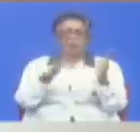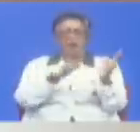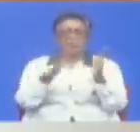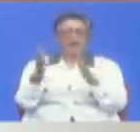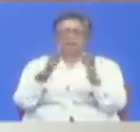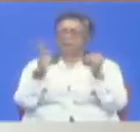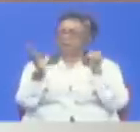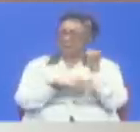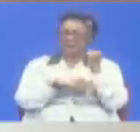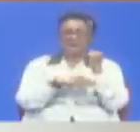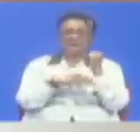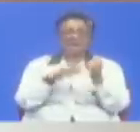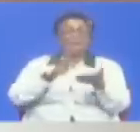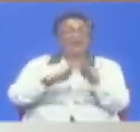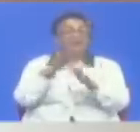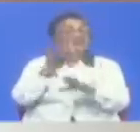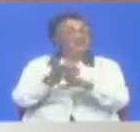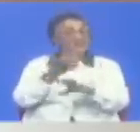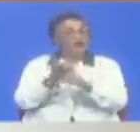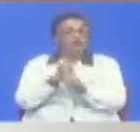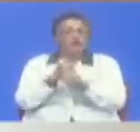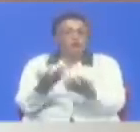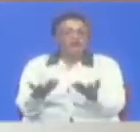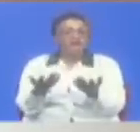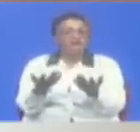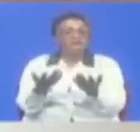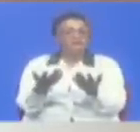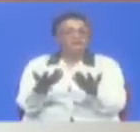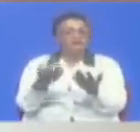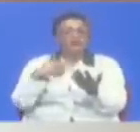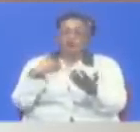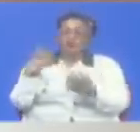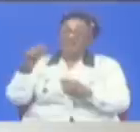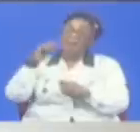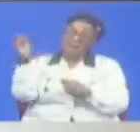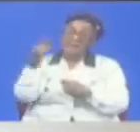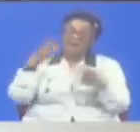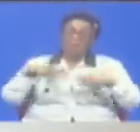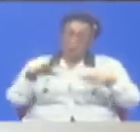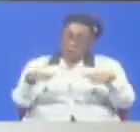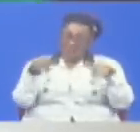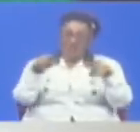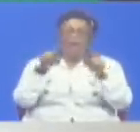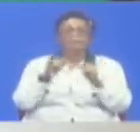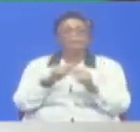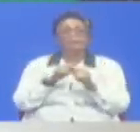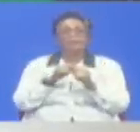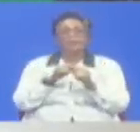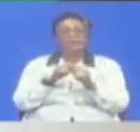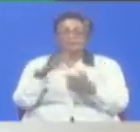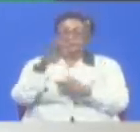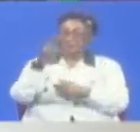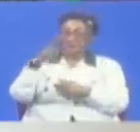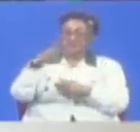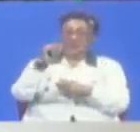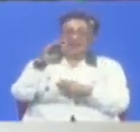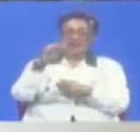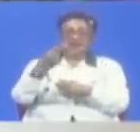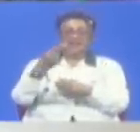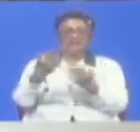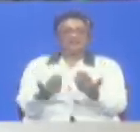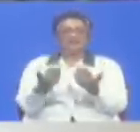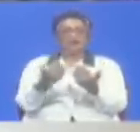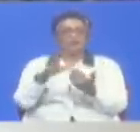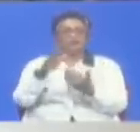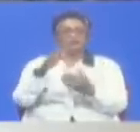difficult. Now what do you do? And you're carrying the president. People are waiting on him on ground. Kwa sasa, Farah ni afisa mkuu mtendaji wa